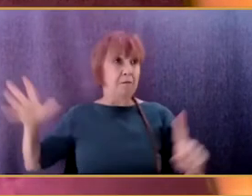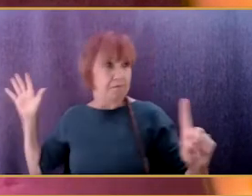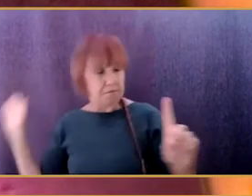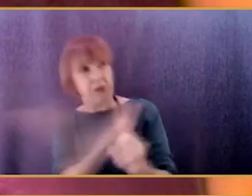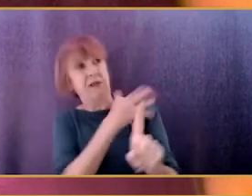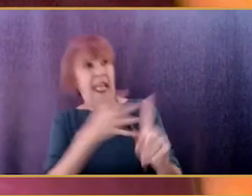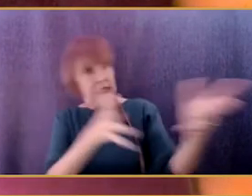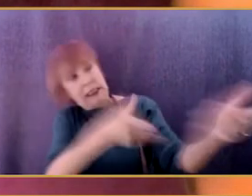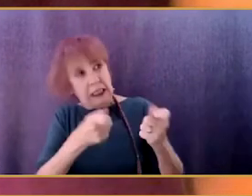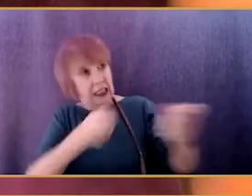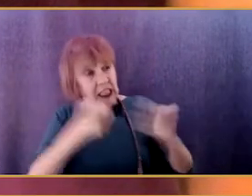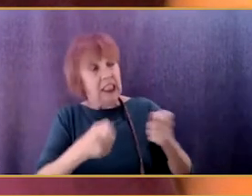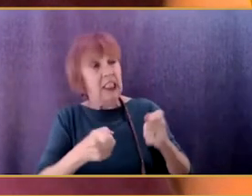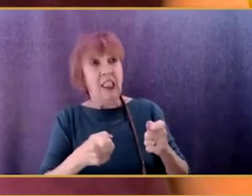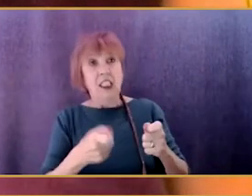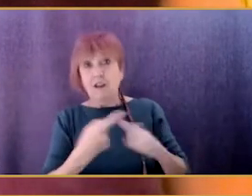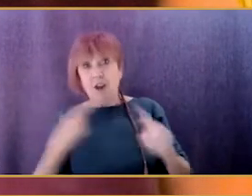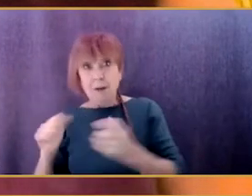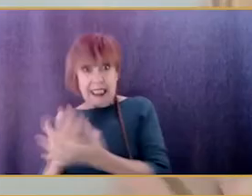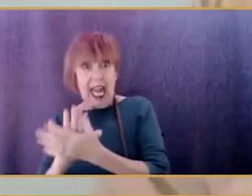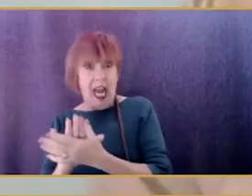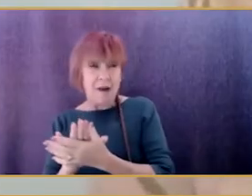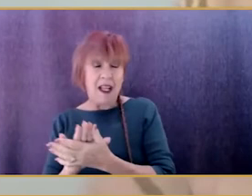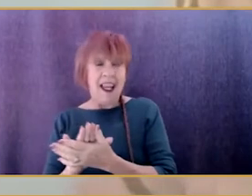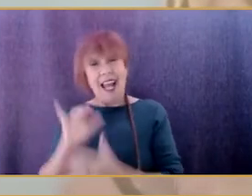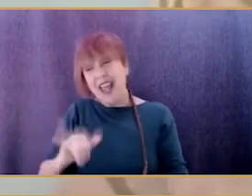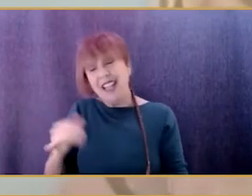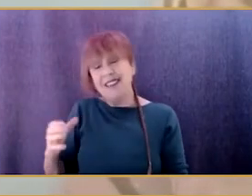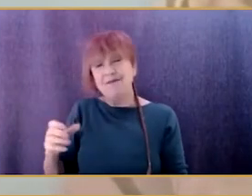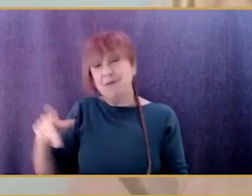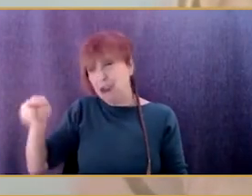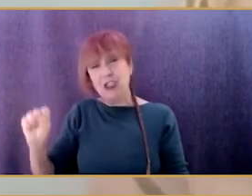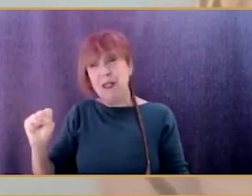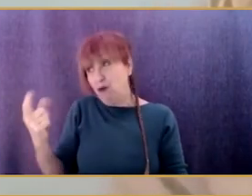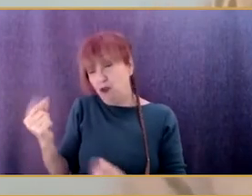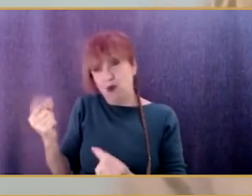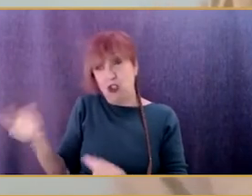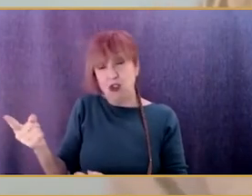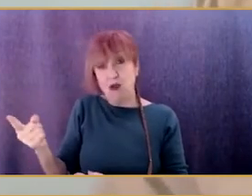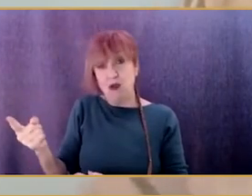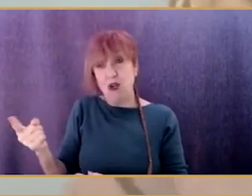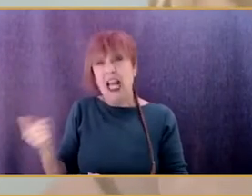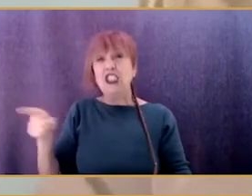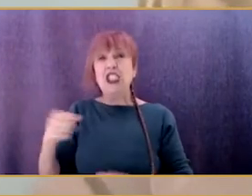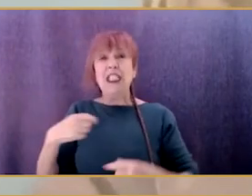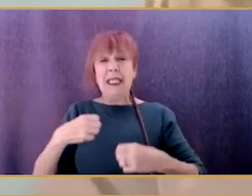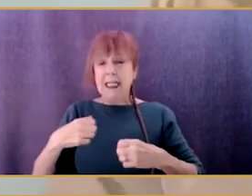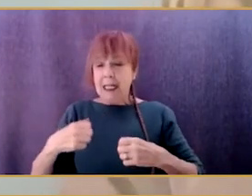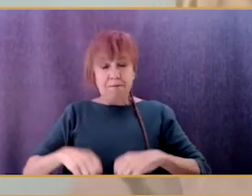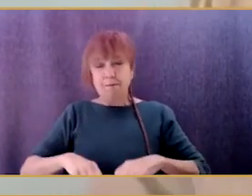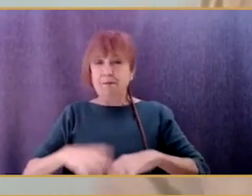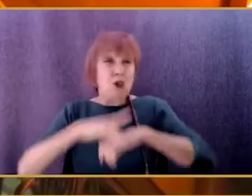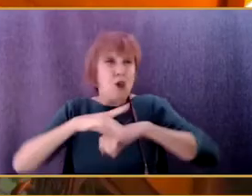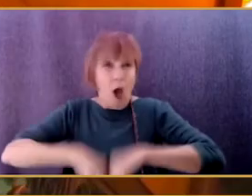by the collars and shaking from slam poetry That's one way that Patricia Smith really is a path-maker,